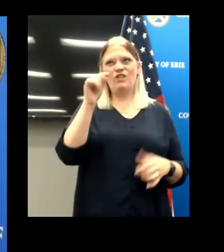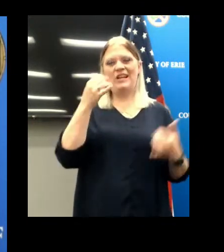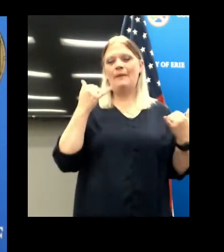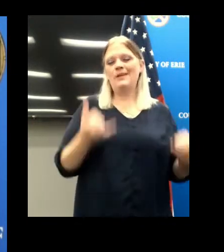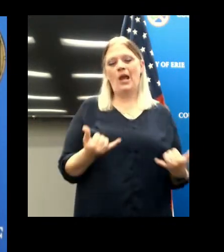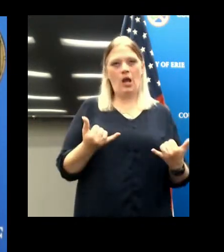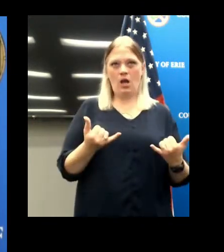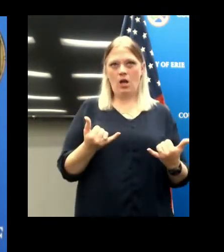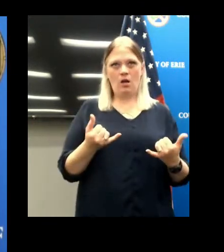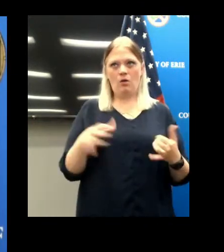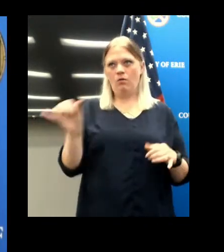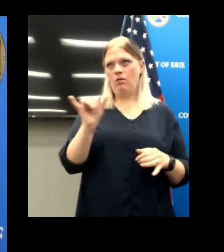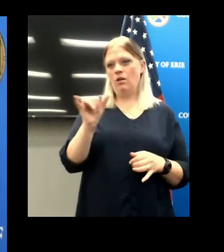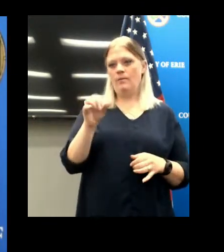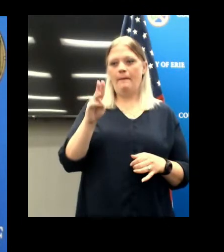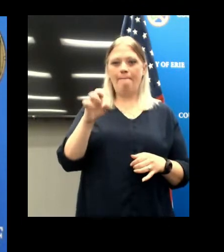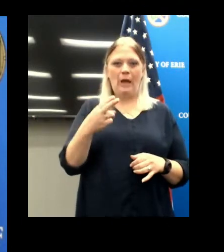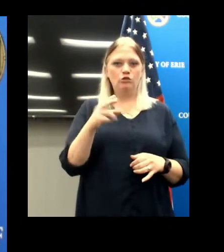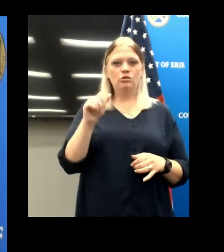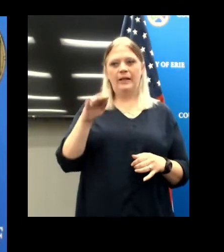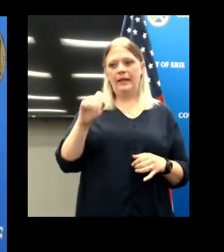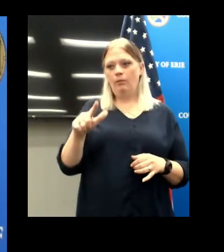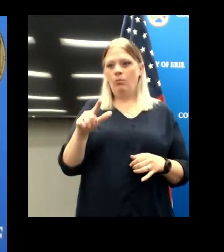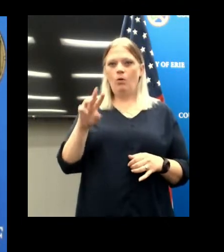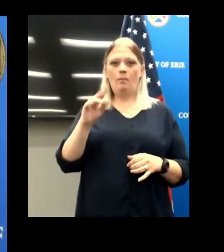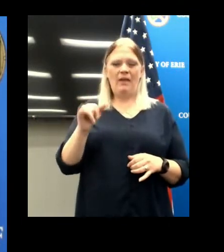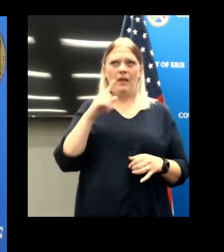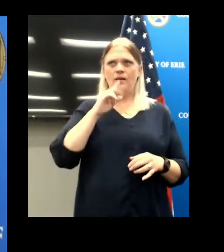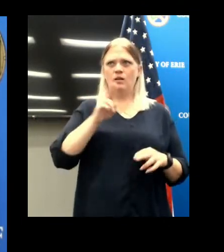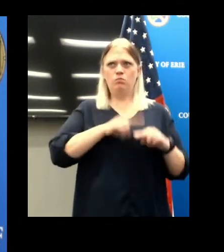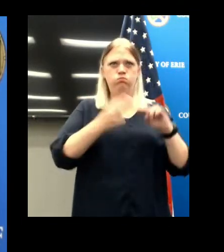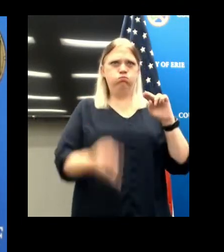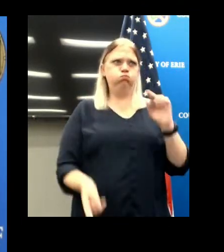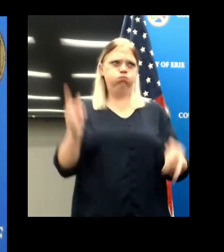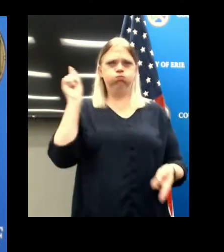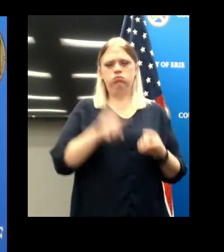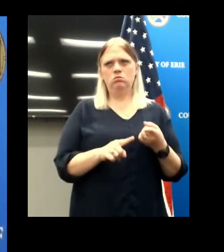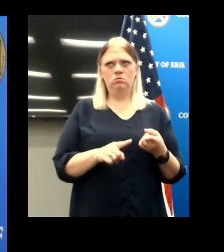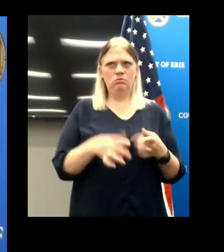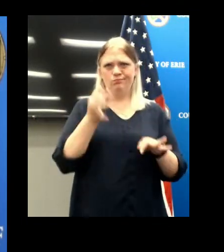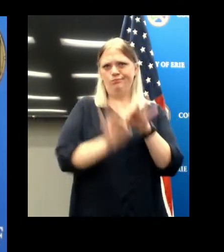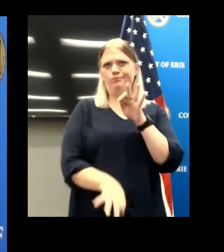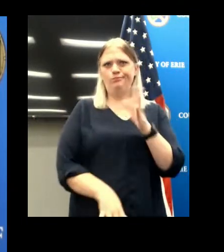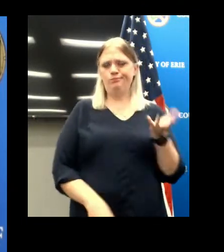was in March, April, May. It's just dramatically dropped. It's as simple as that.